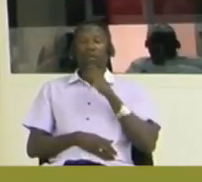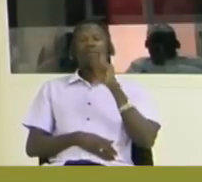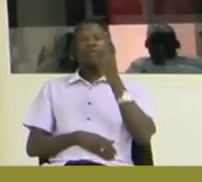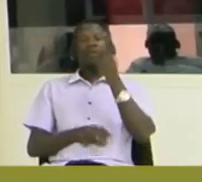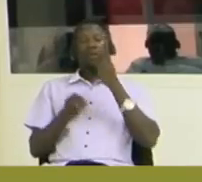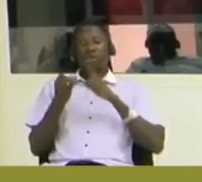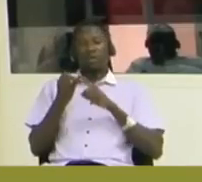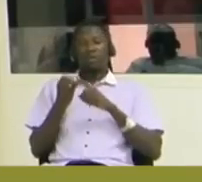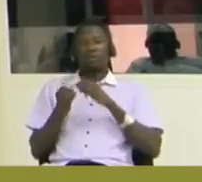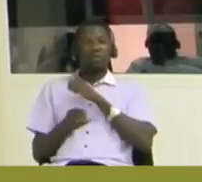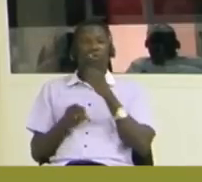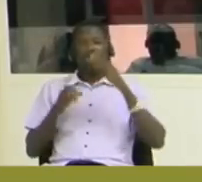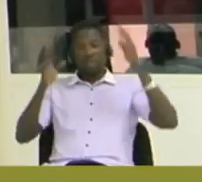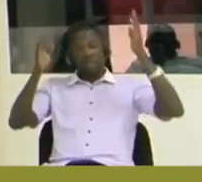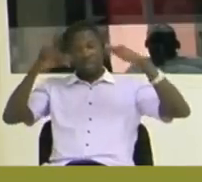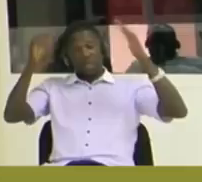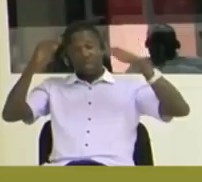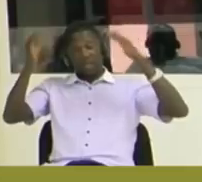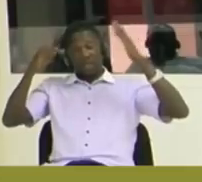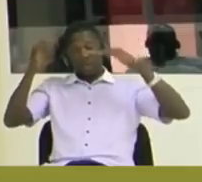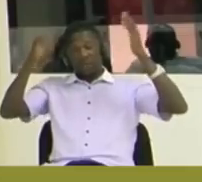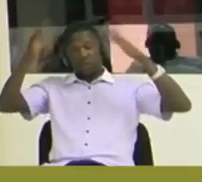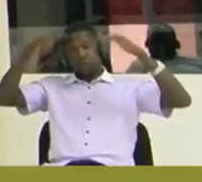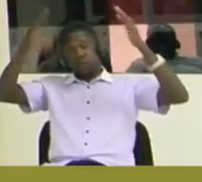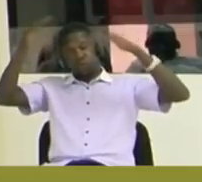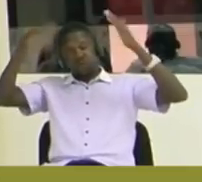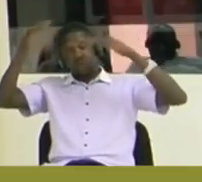it was not raining heavily at the airport.